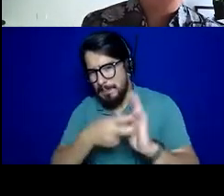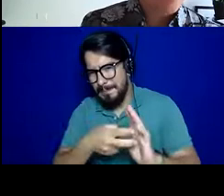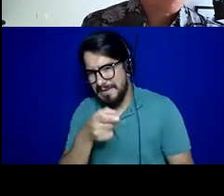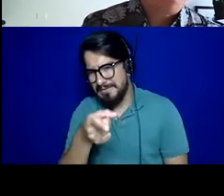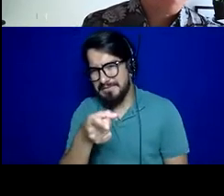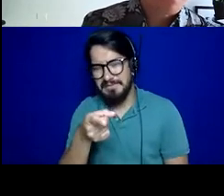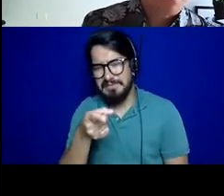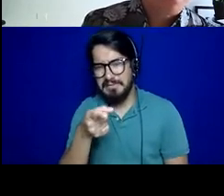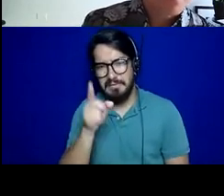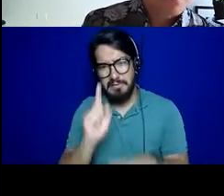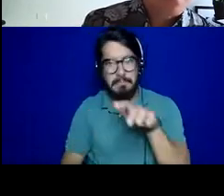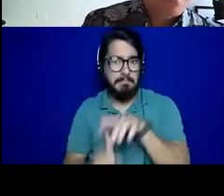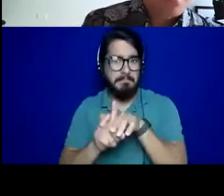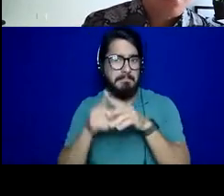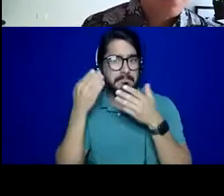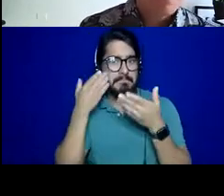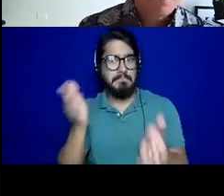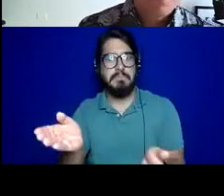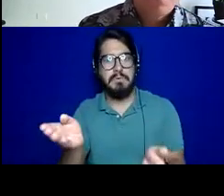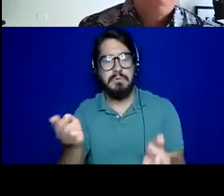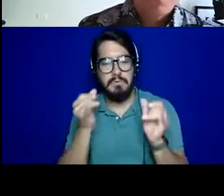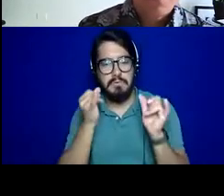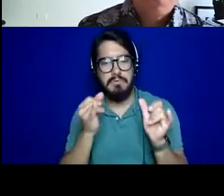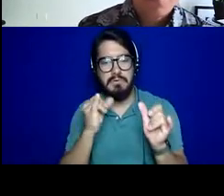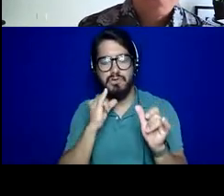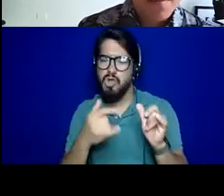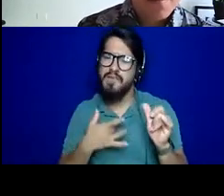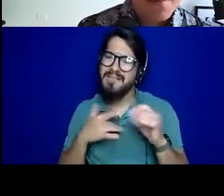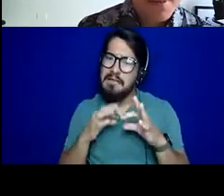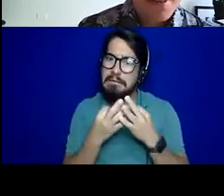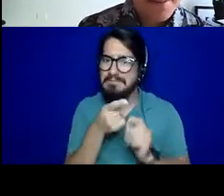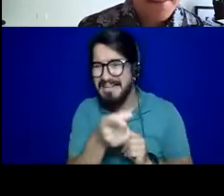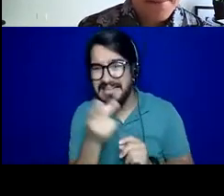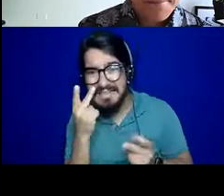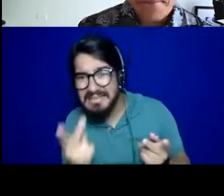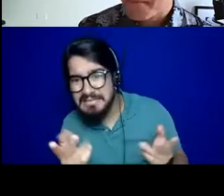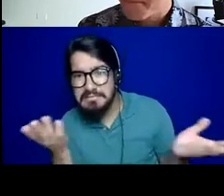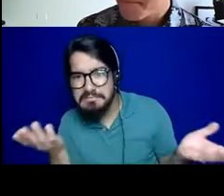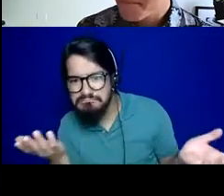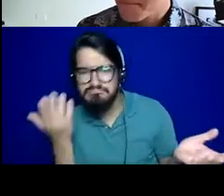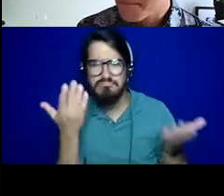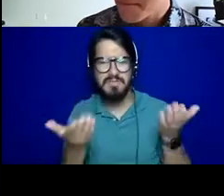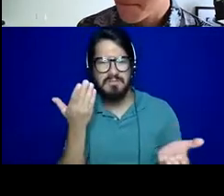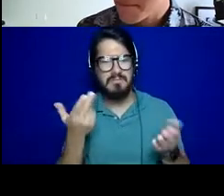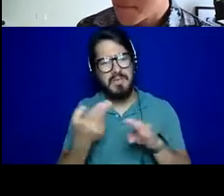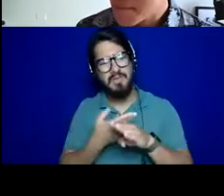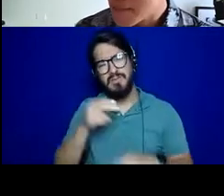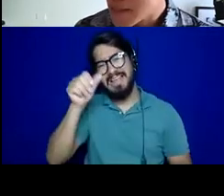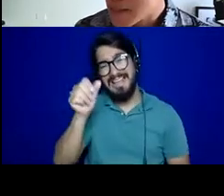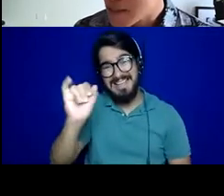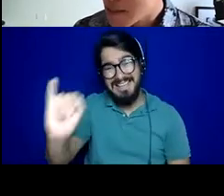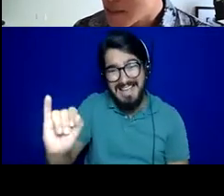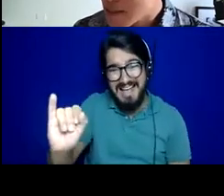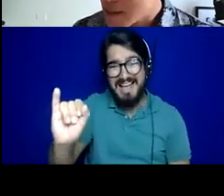why that tag ended up on there. Yeah, I'm not familiar with that. And it looks like it's maybe using AI to assess what the image is of